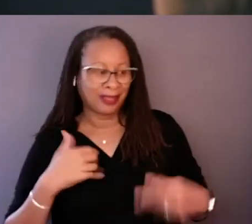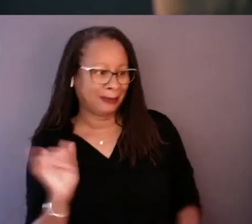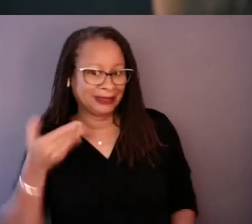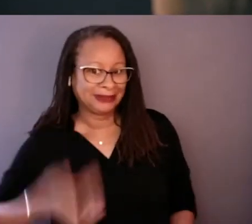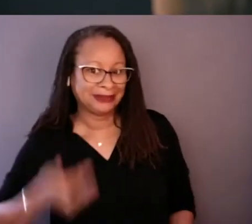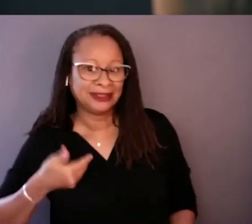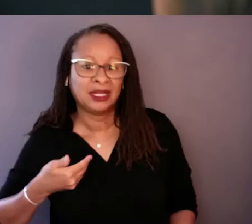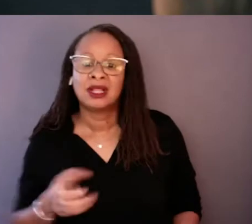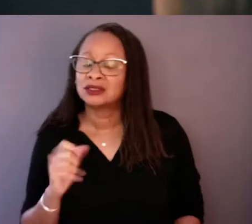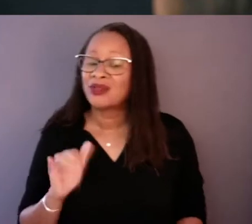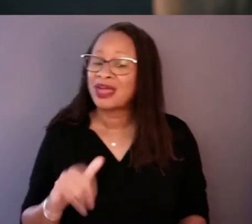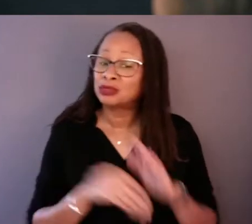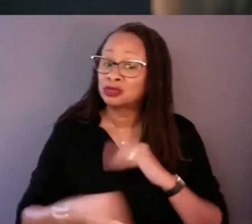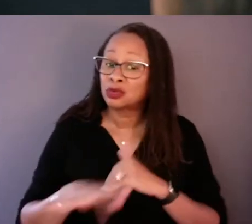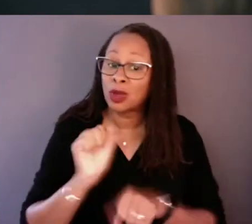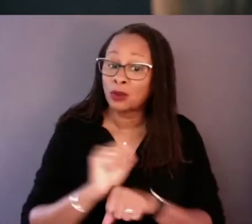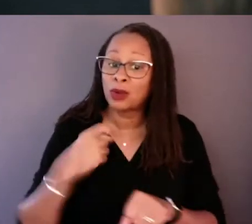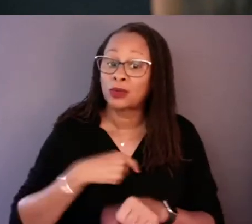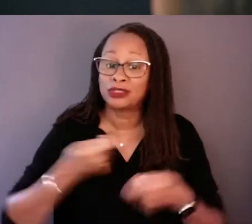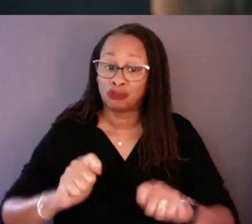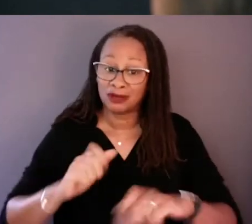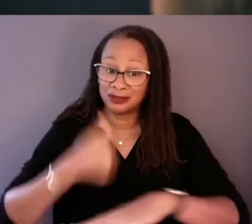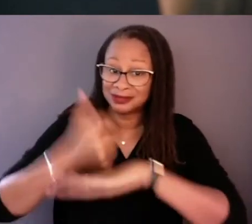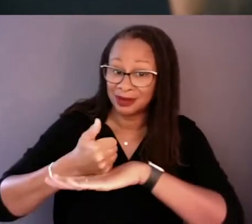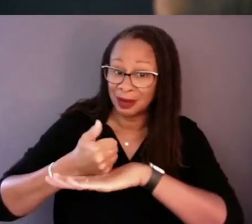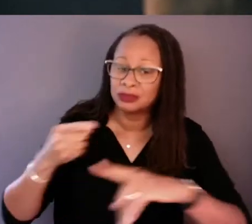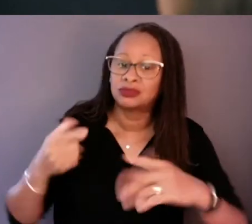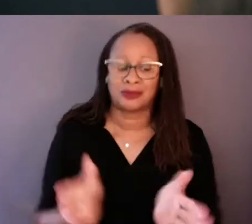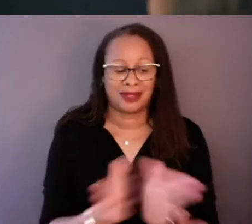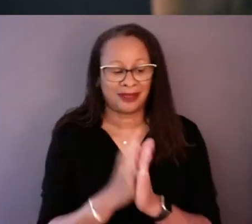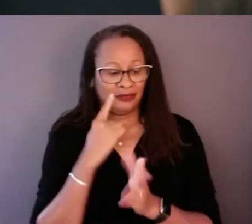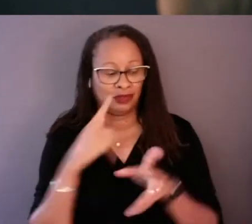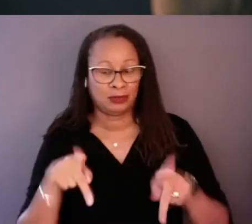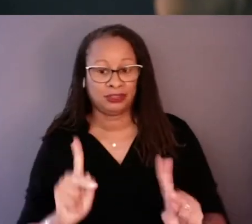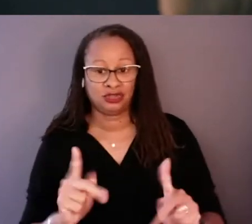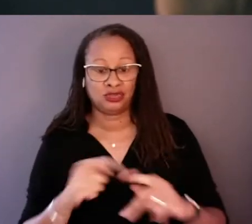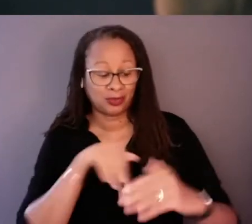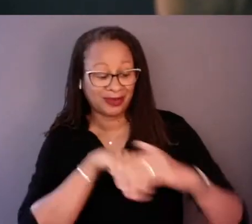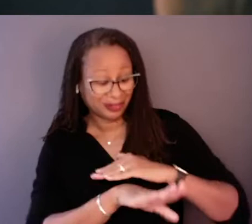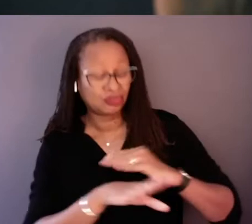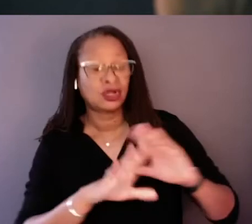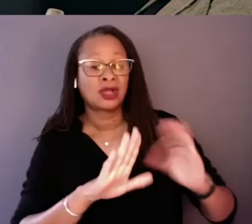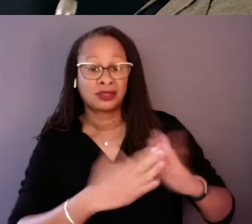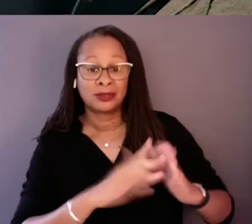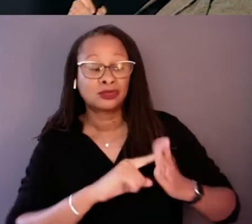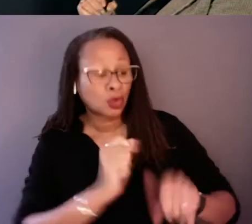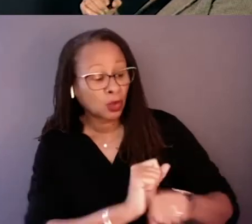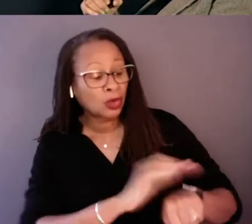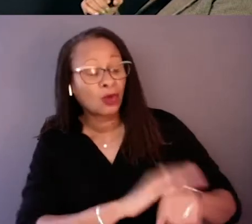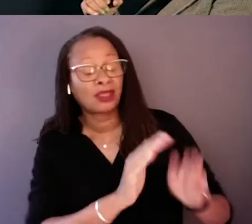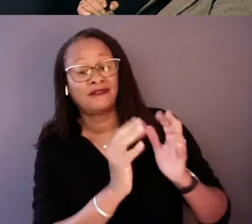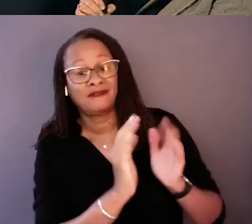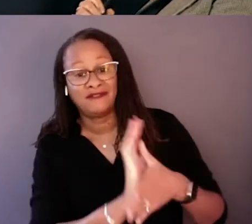kind of the groundwork that we tried to lay to be able to ask permission to enter this community and start working on this film together. Did you run